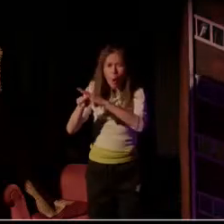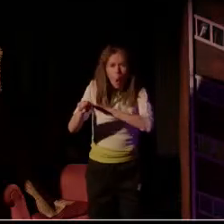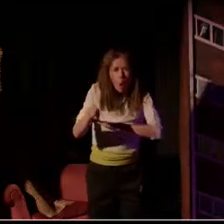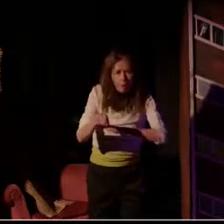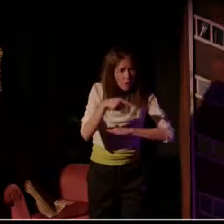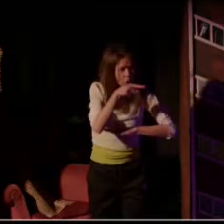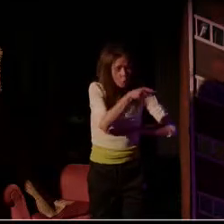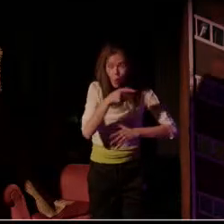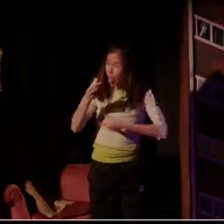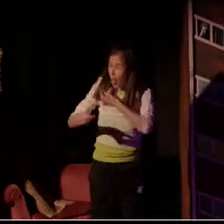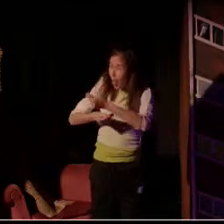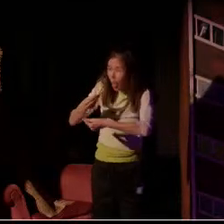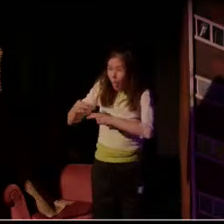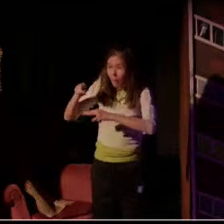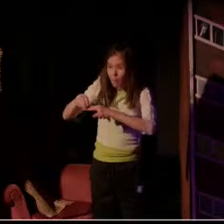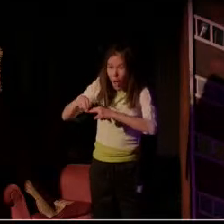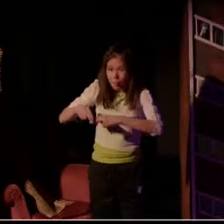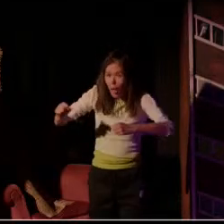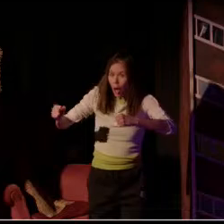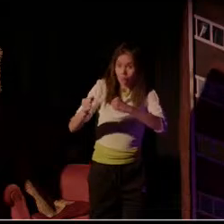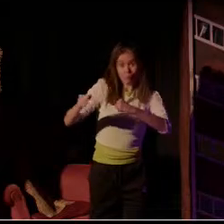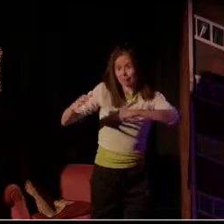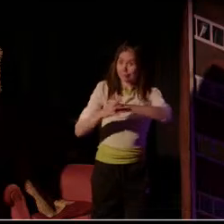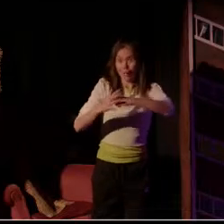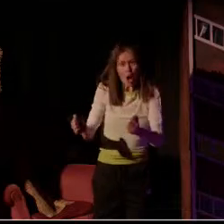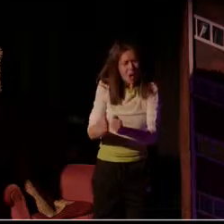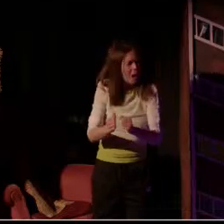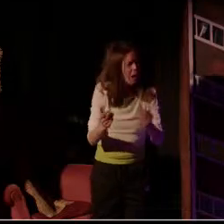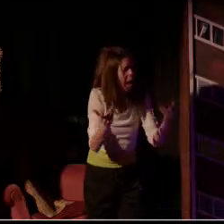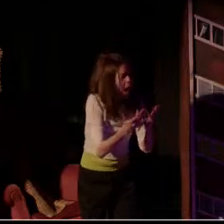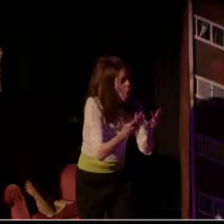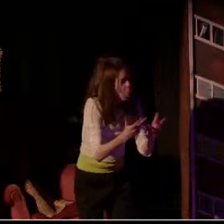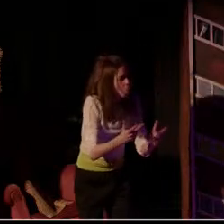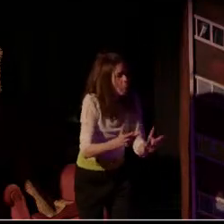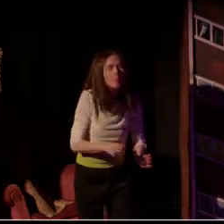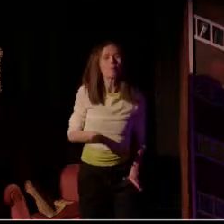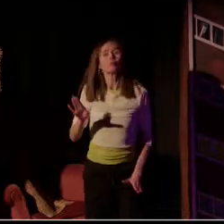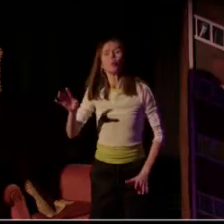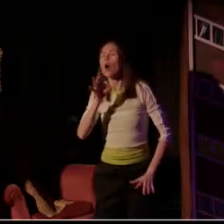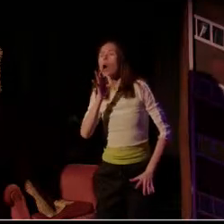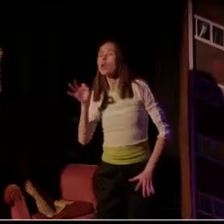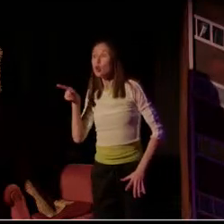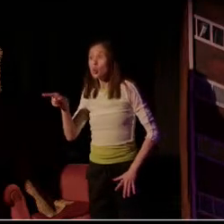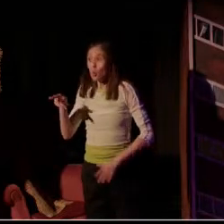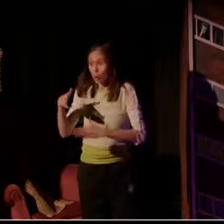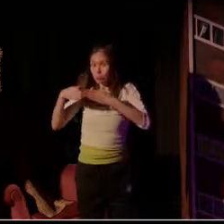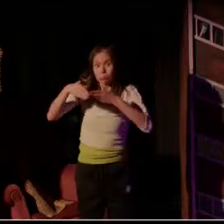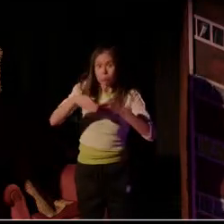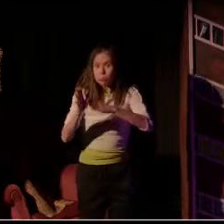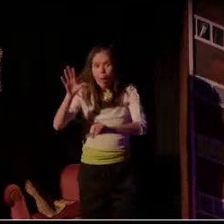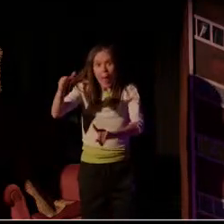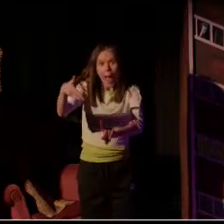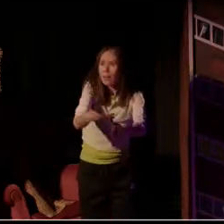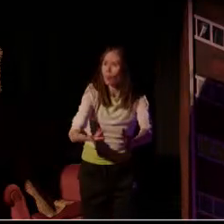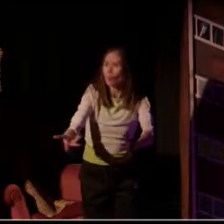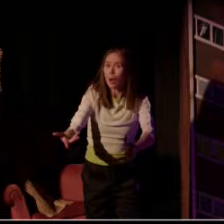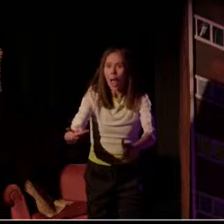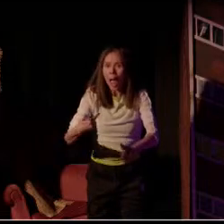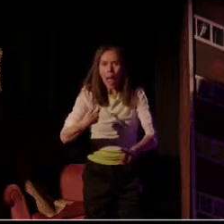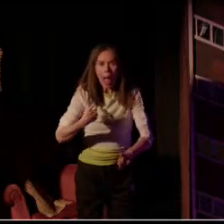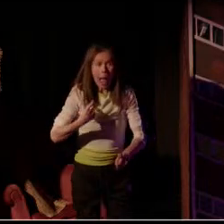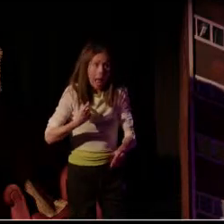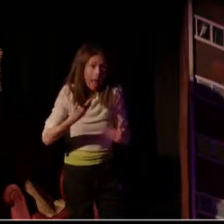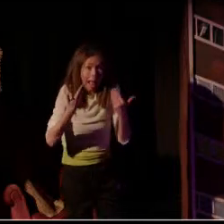to a god and humbly bow to you. Have you decided on your destination? I haven't